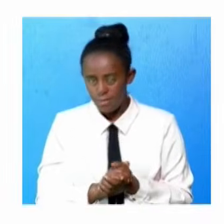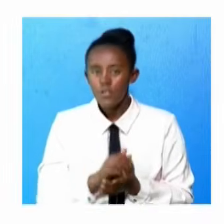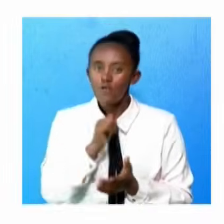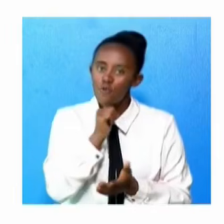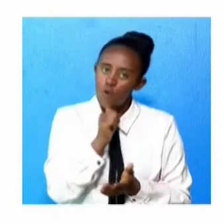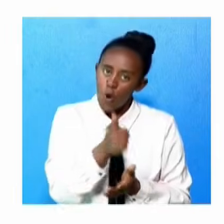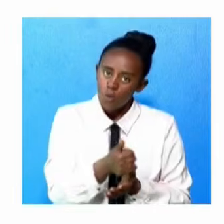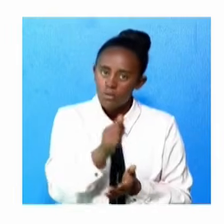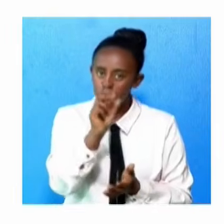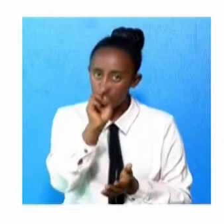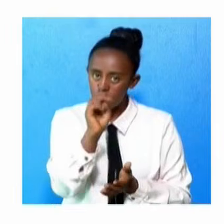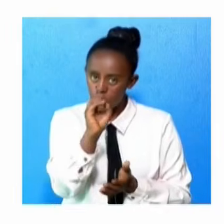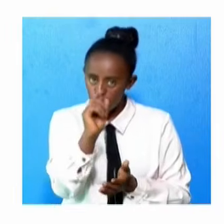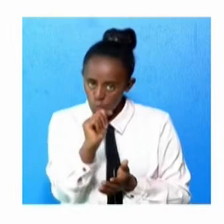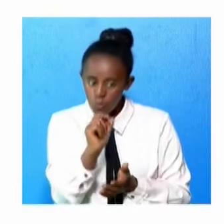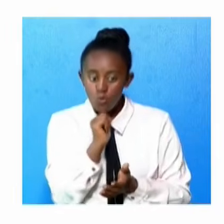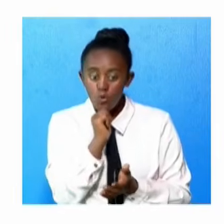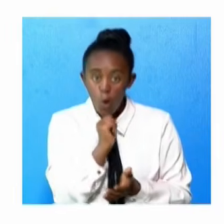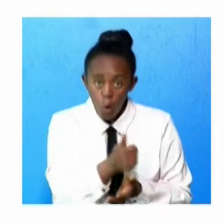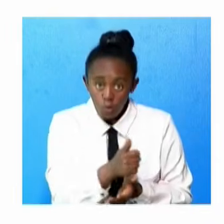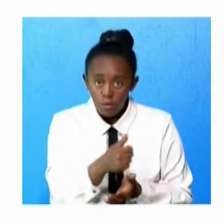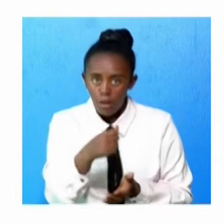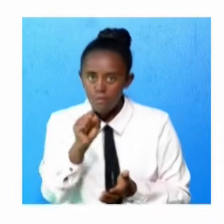not as.